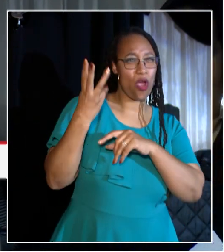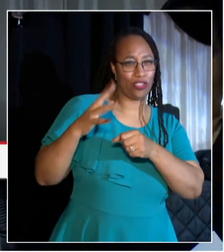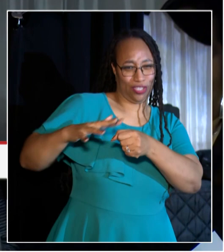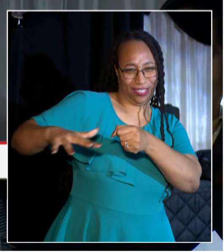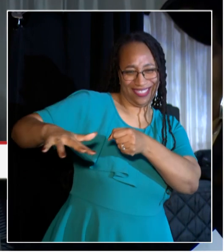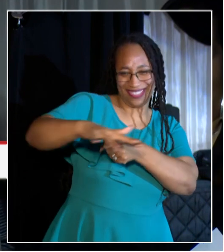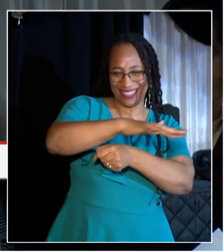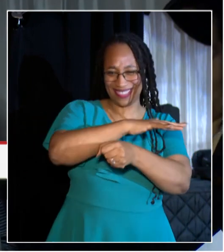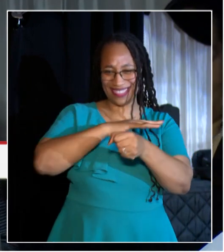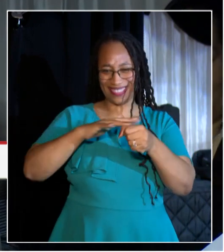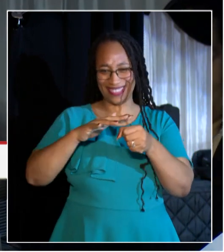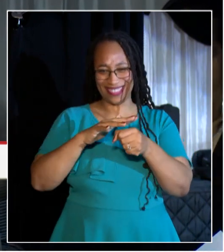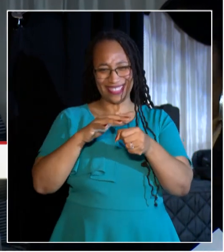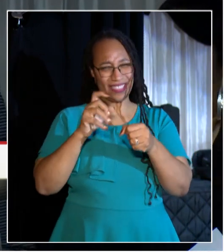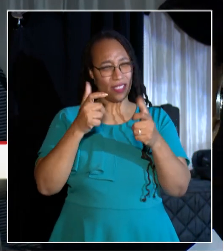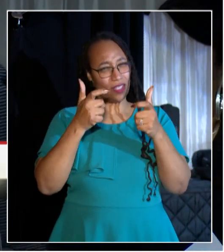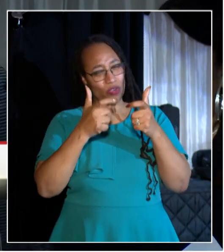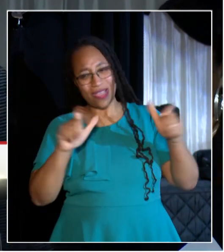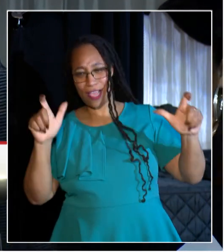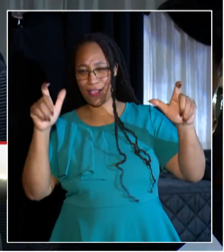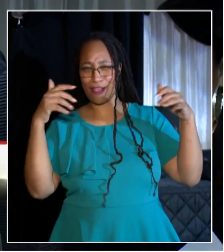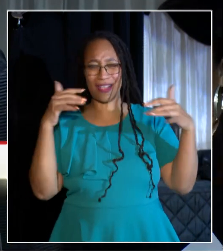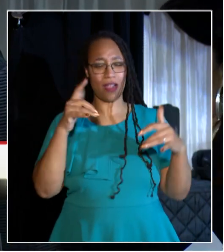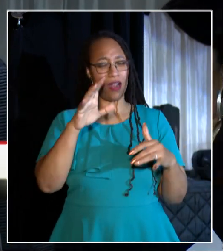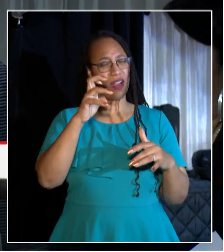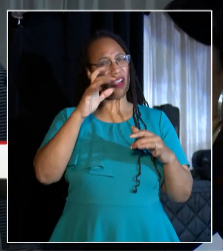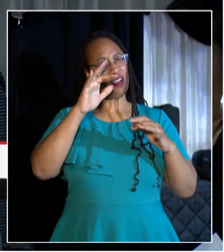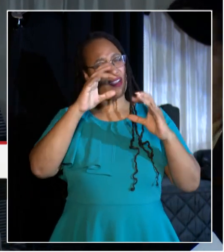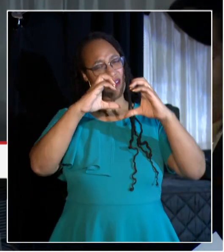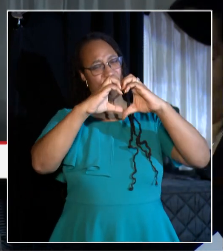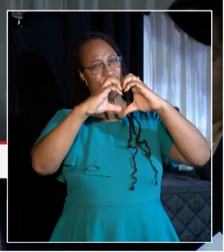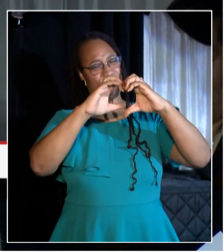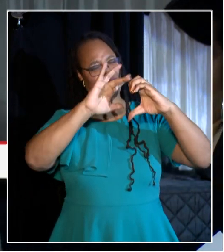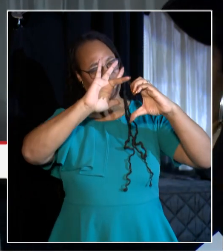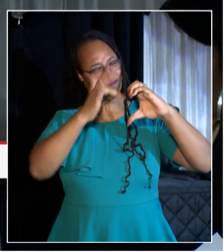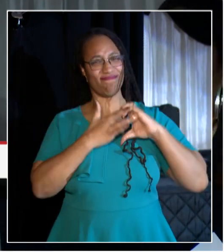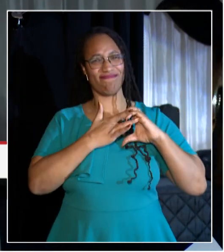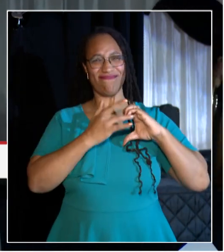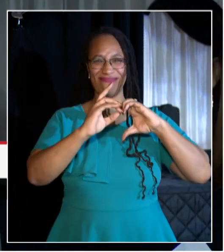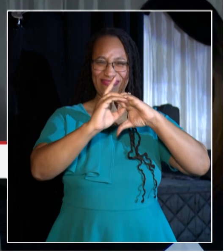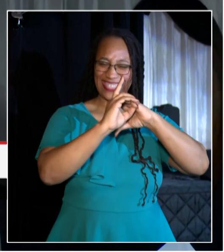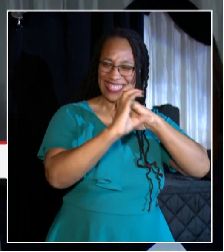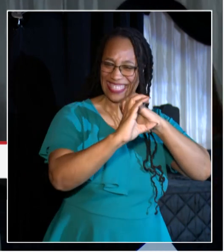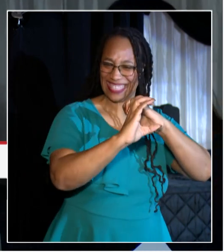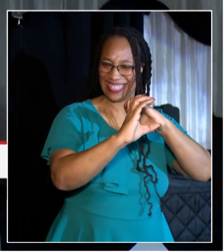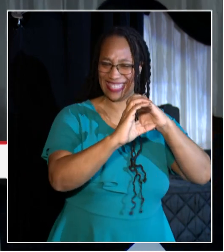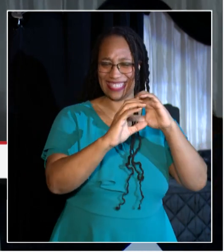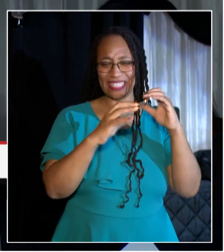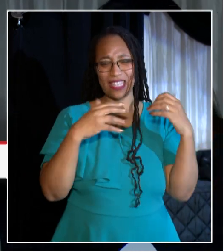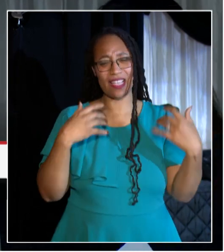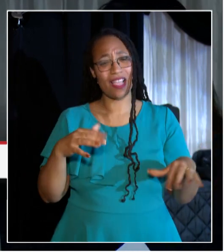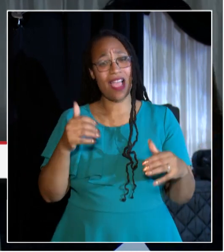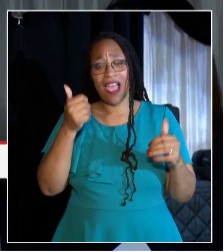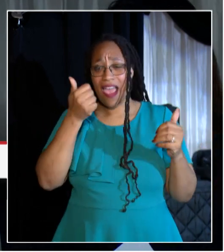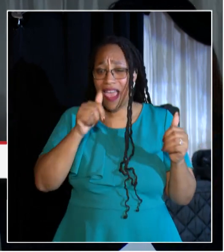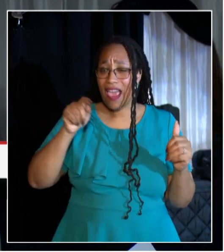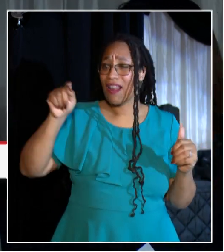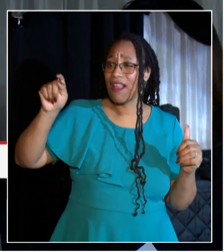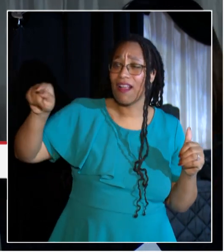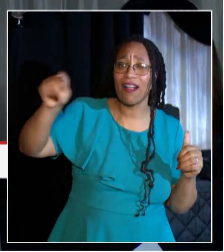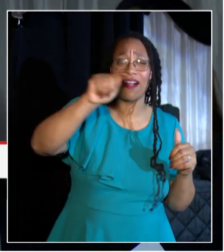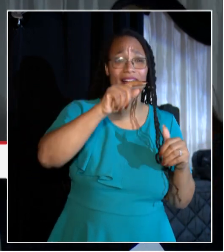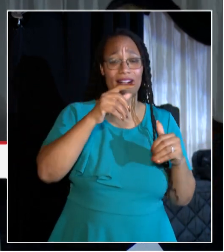the center, and there would be no prosperity in the surrounding area